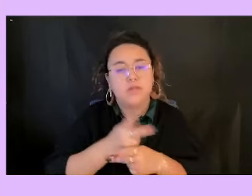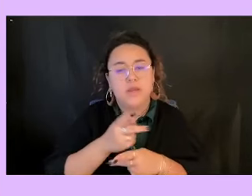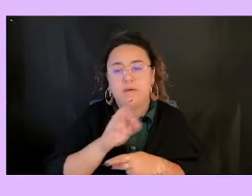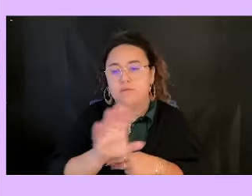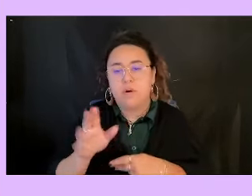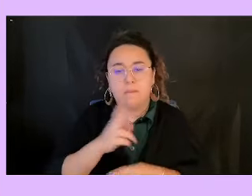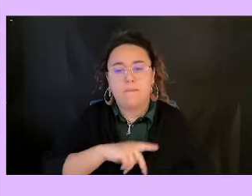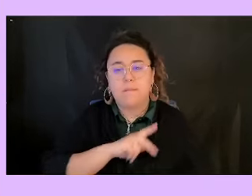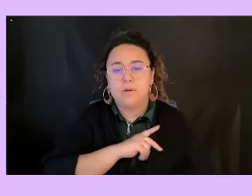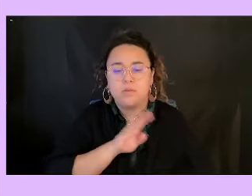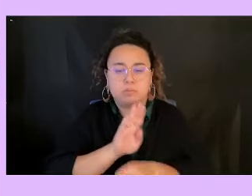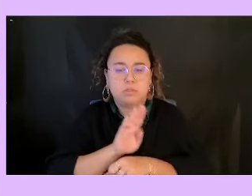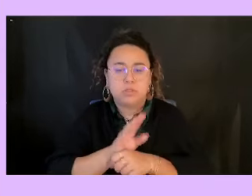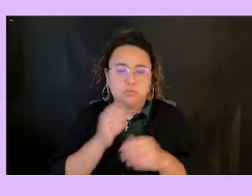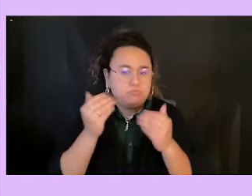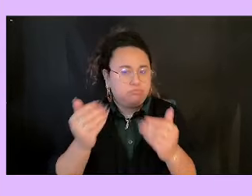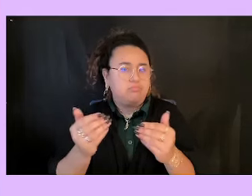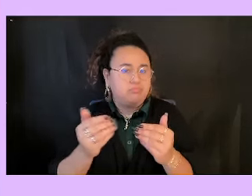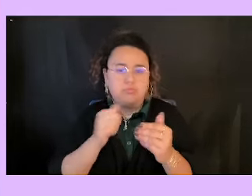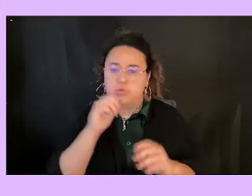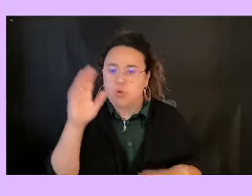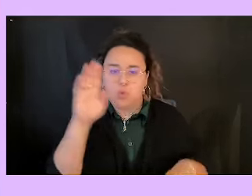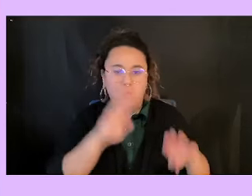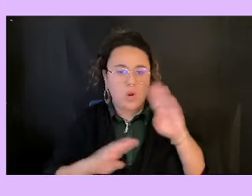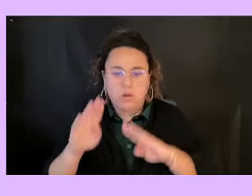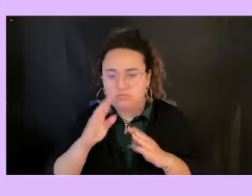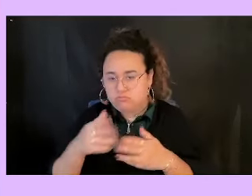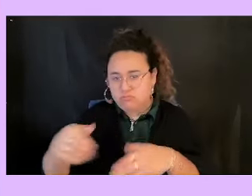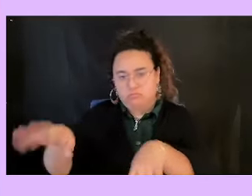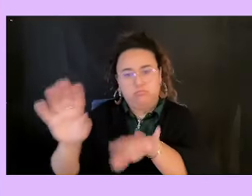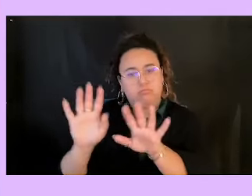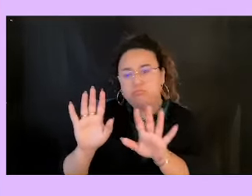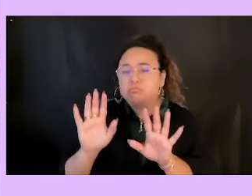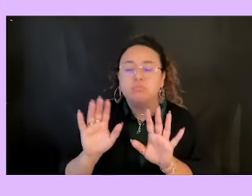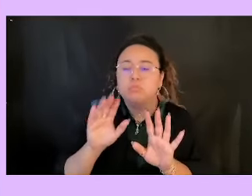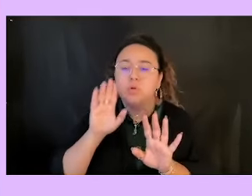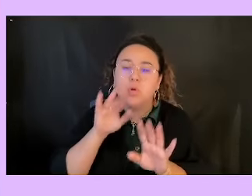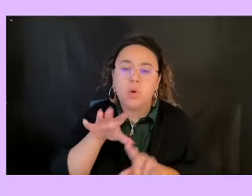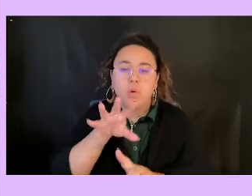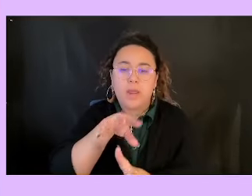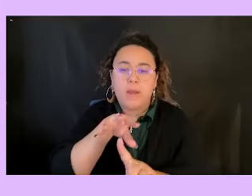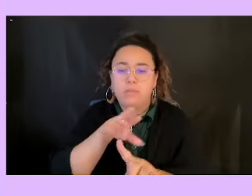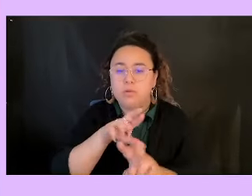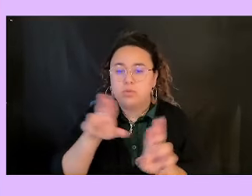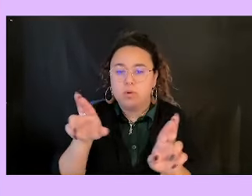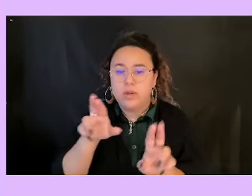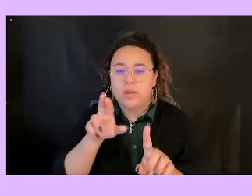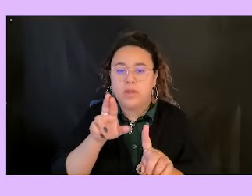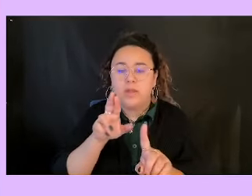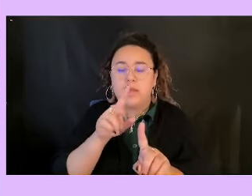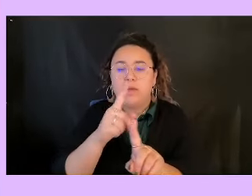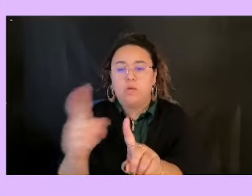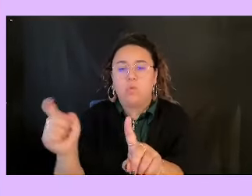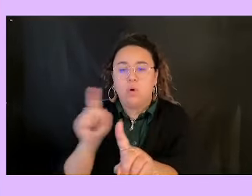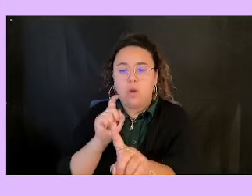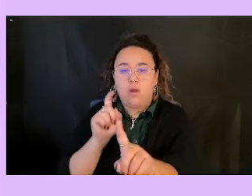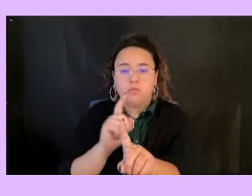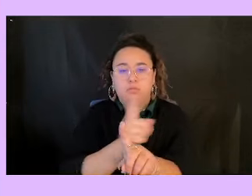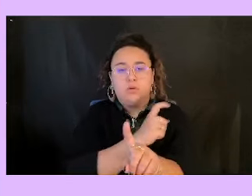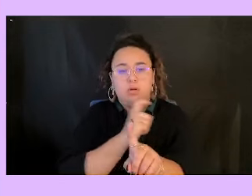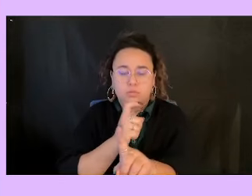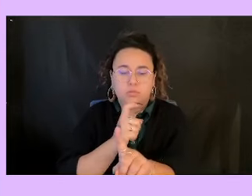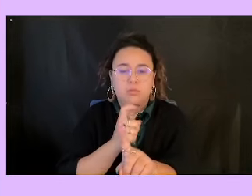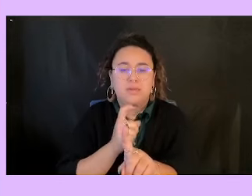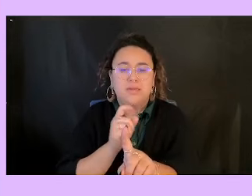business, please don't worry. Go do what you need to do. Know the camera is right here, so if you can go around, great. If you can't, it's not a